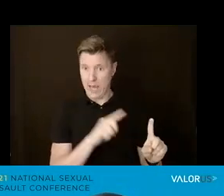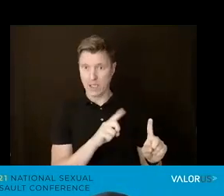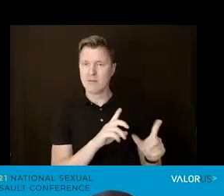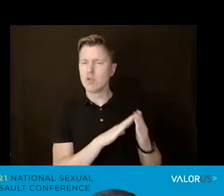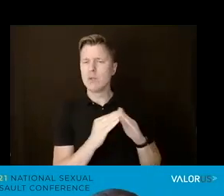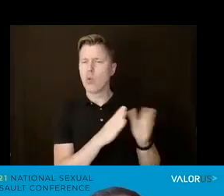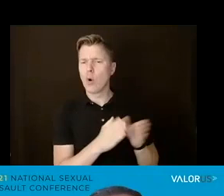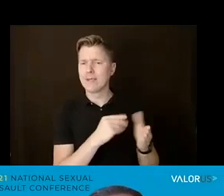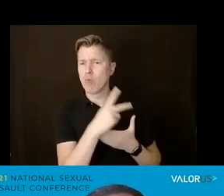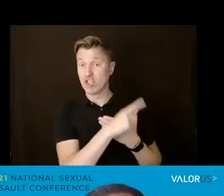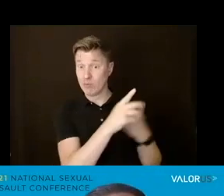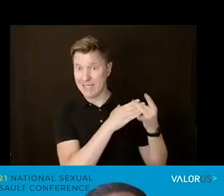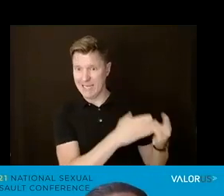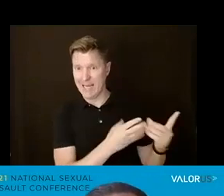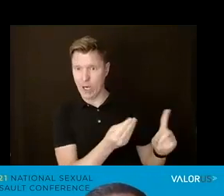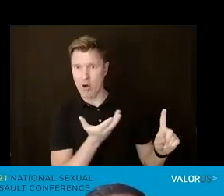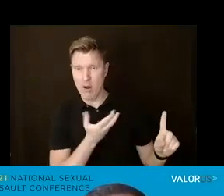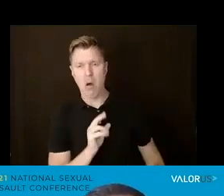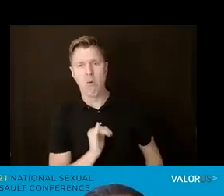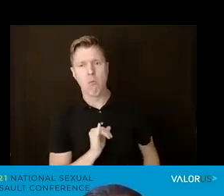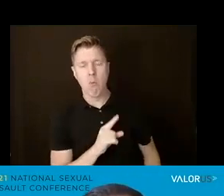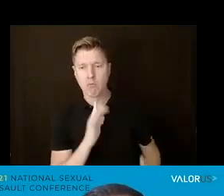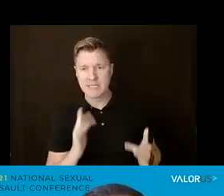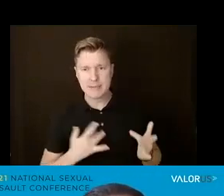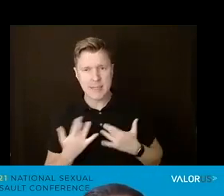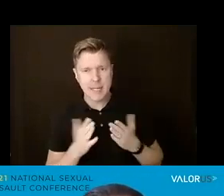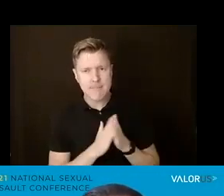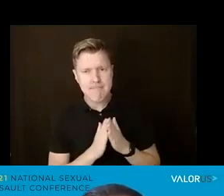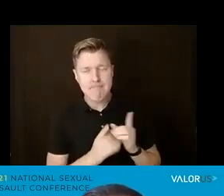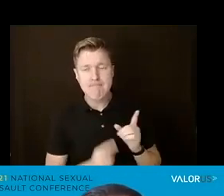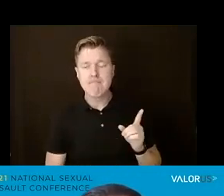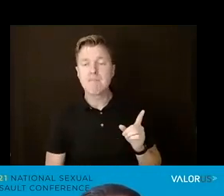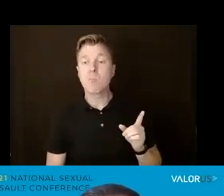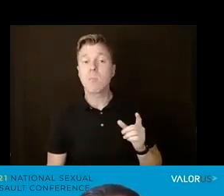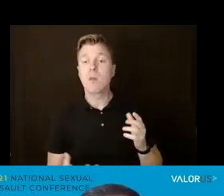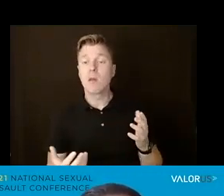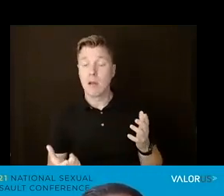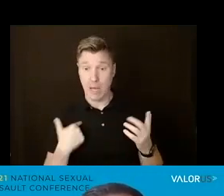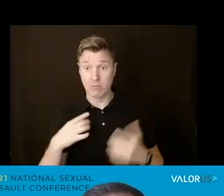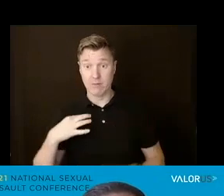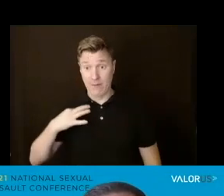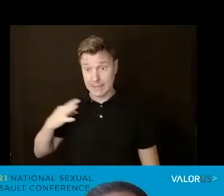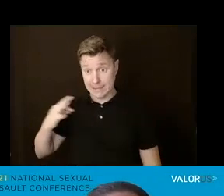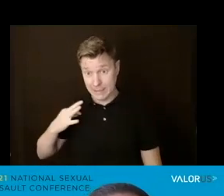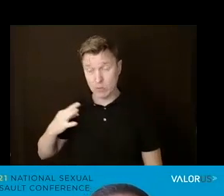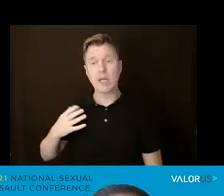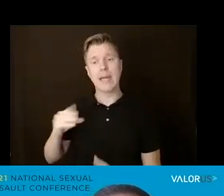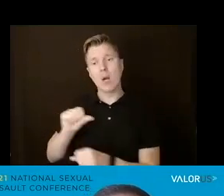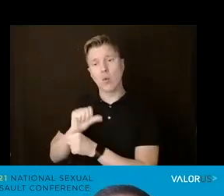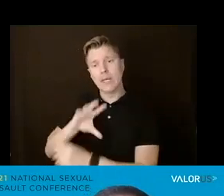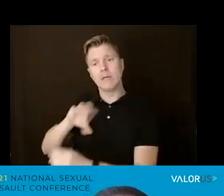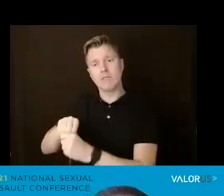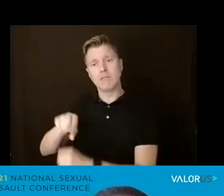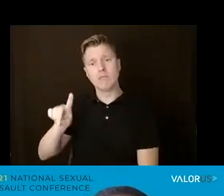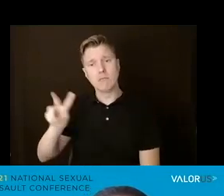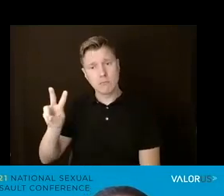leading, and was so excited about it because I had been volunteering and working in domestic violence shelters and